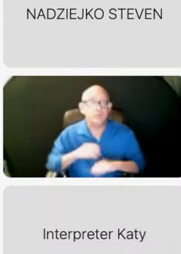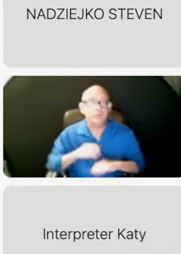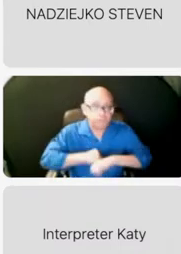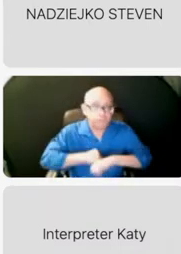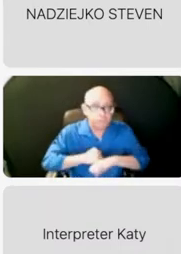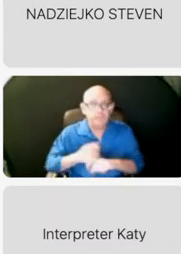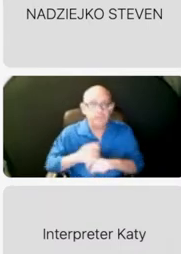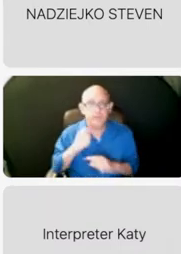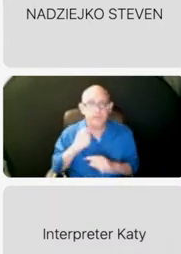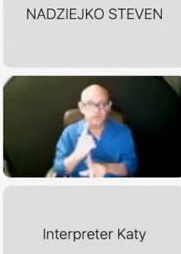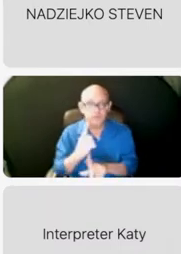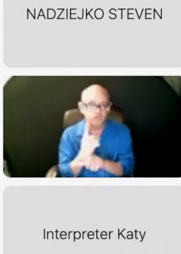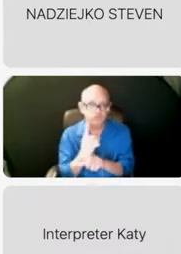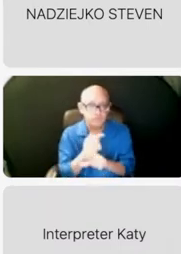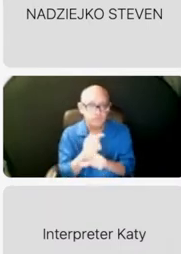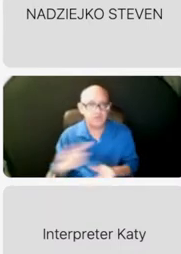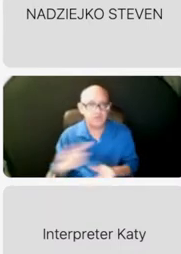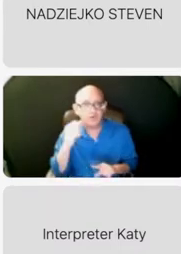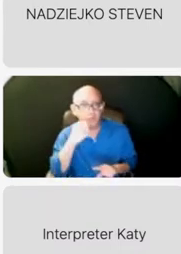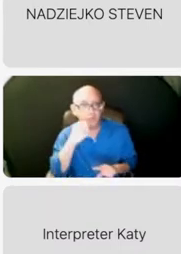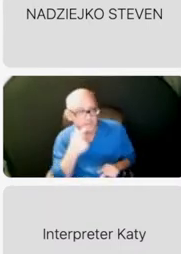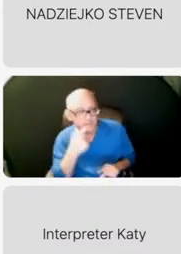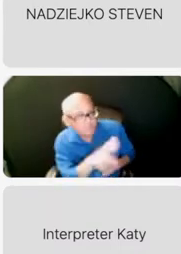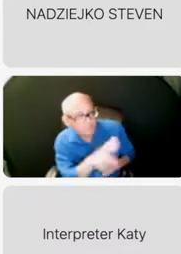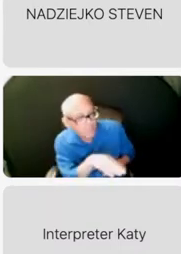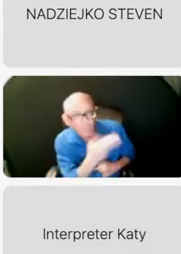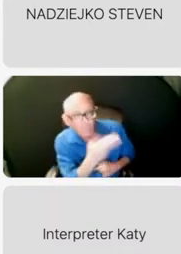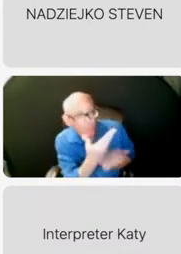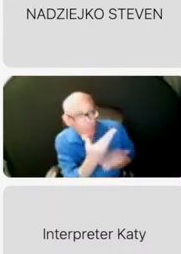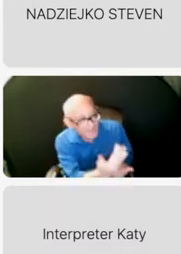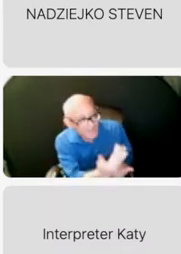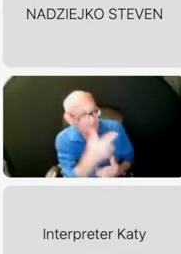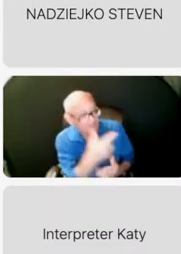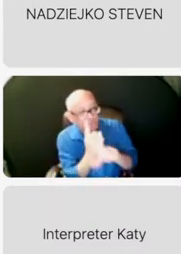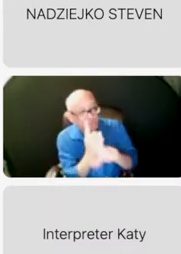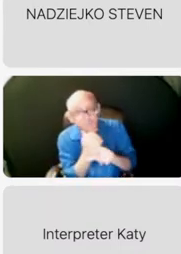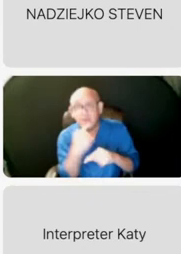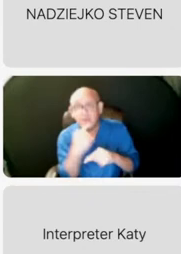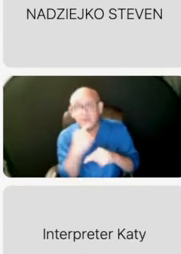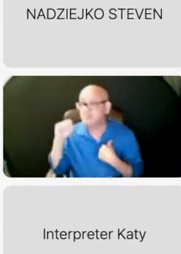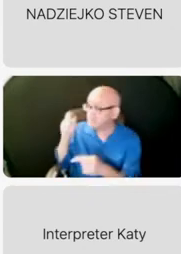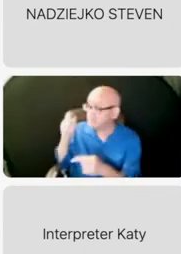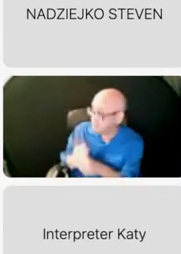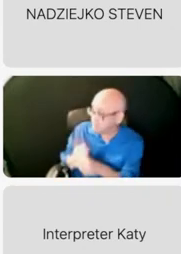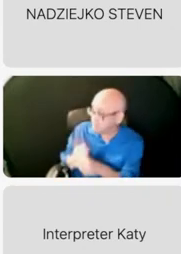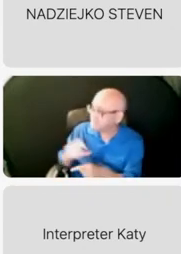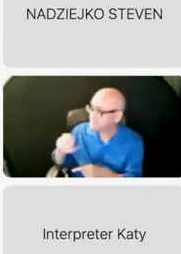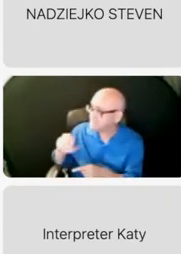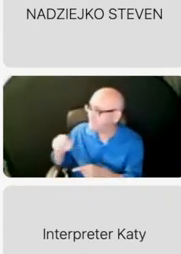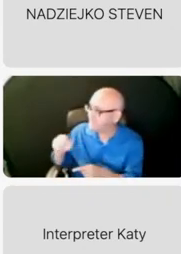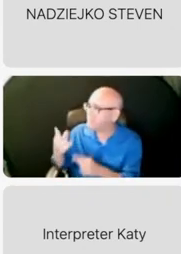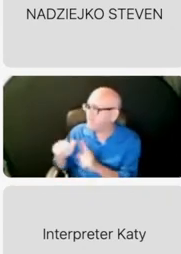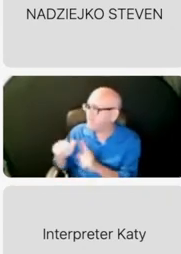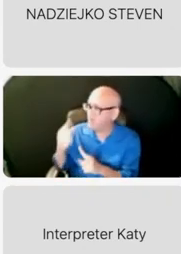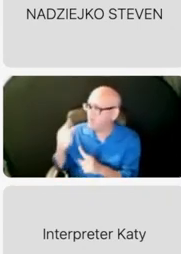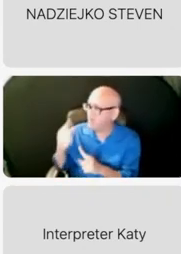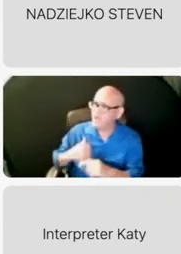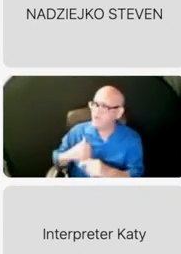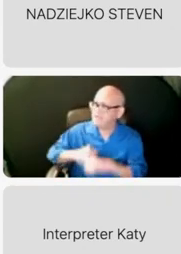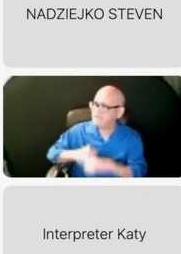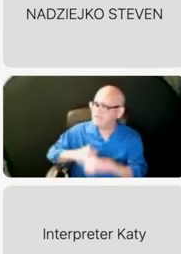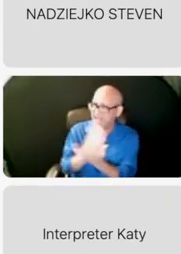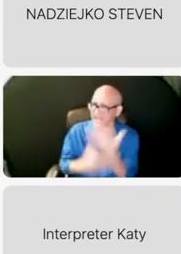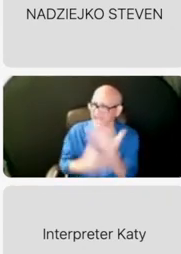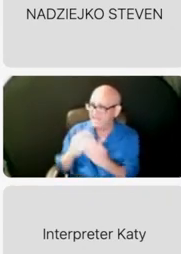wait germs that's right samantha germs how about a cell phone accessory that has hand sanitizer attached in some